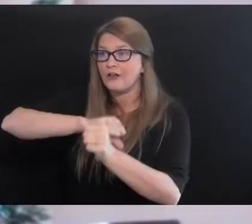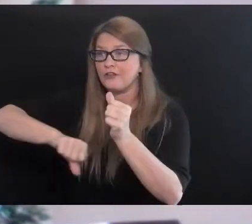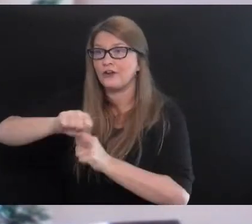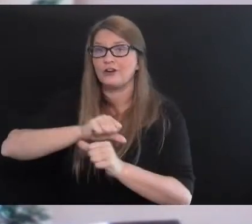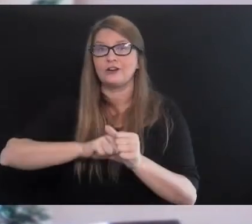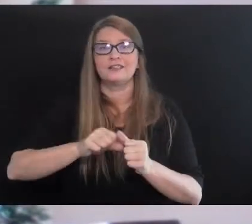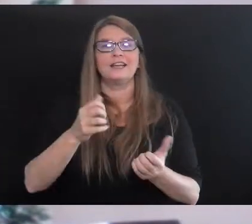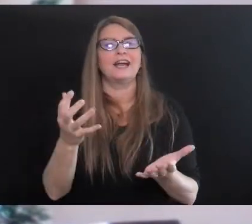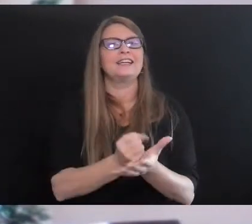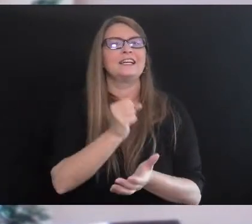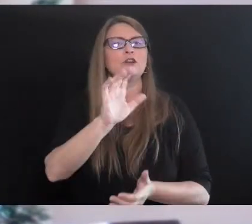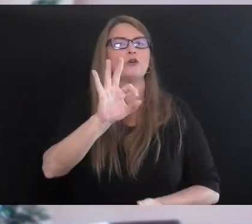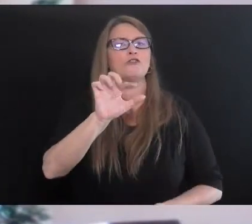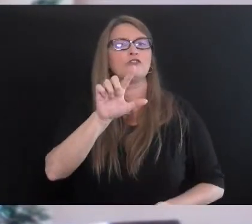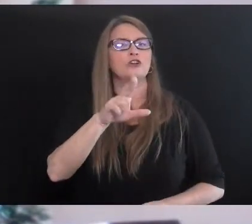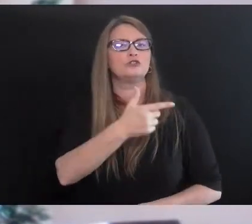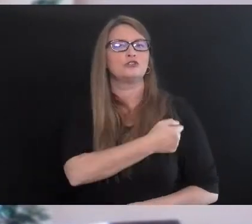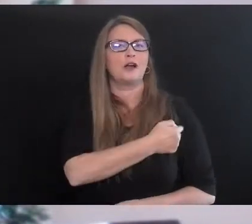get your flu vaccine. Thank you.